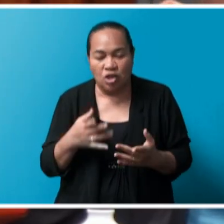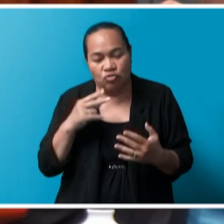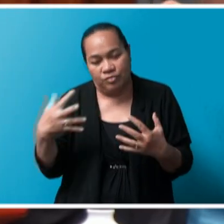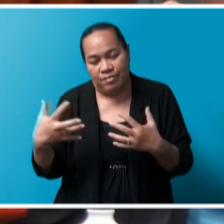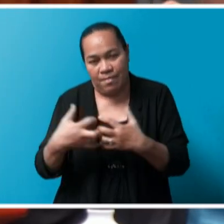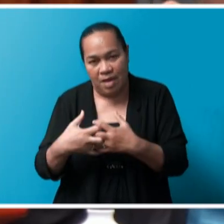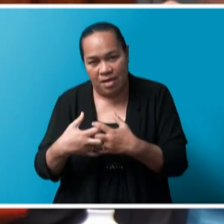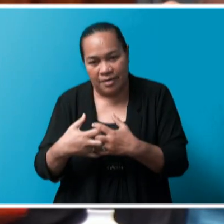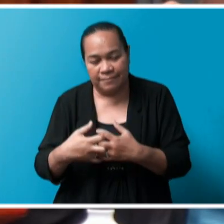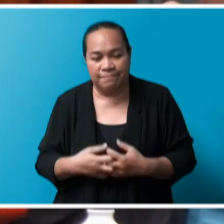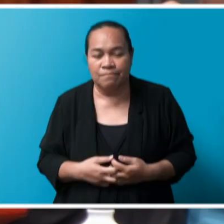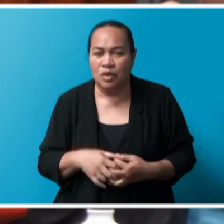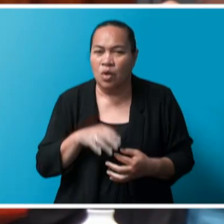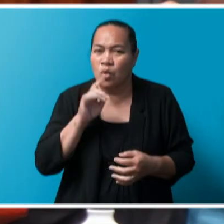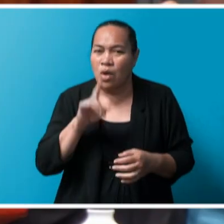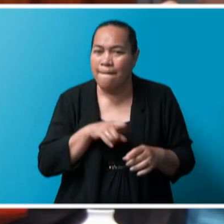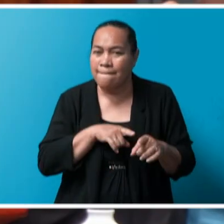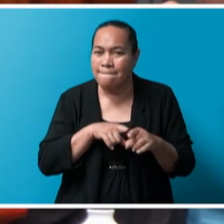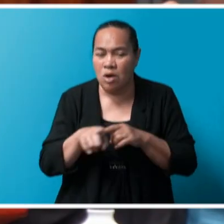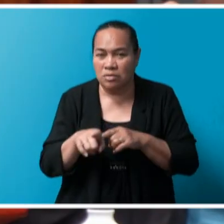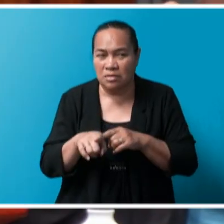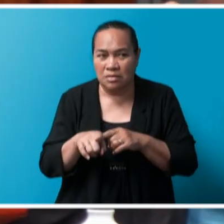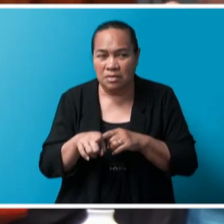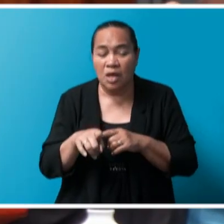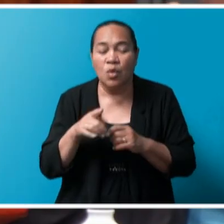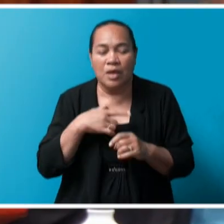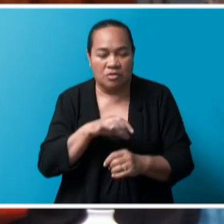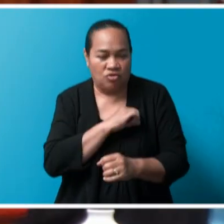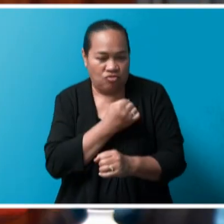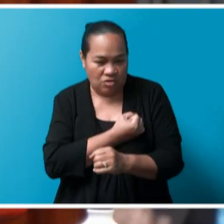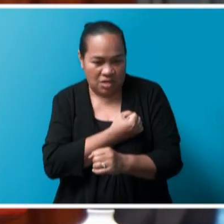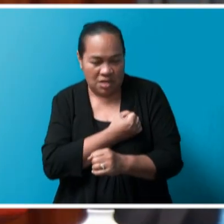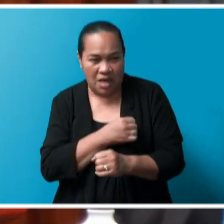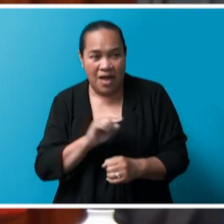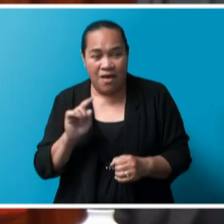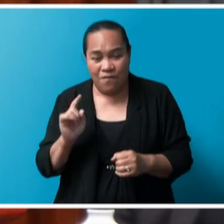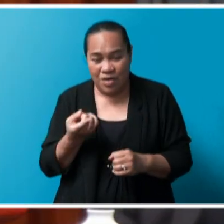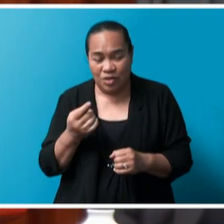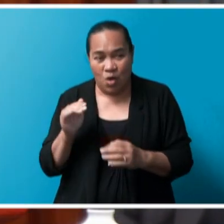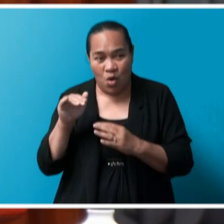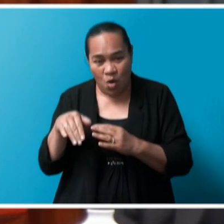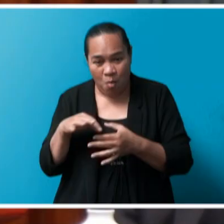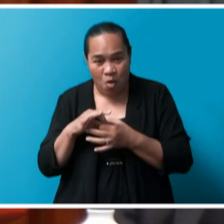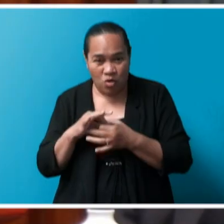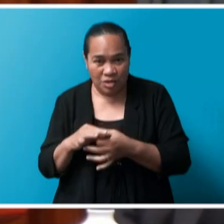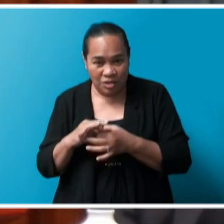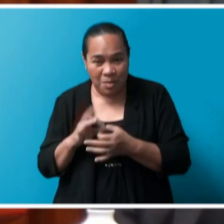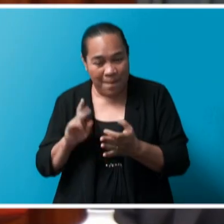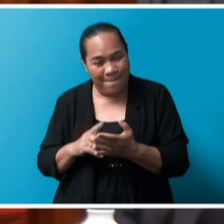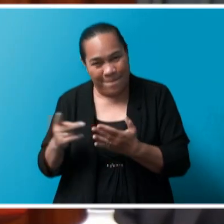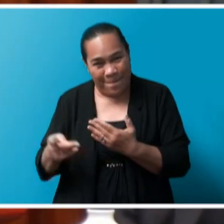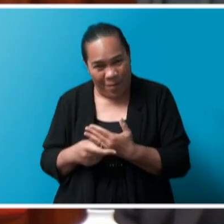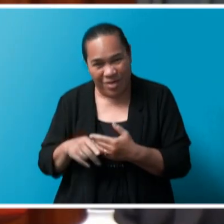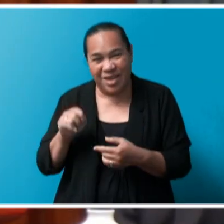Speaker, sir, one of the most significant investments in this budget is the continued strength of Fiji's of the first home ownership program. Following a